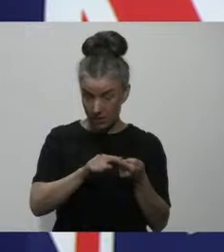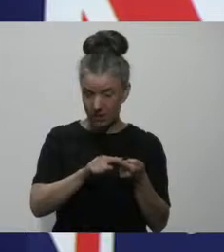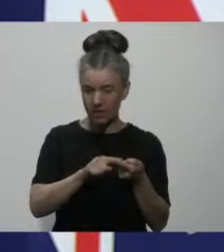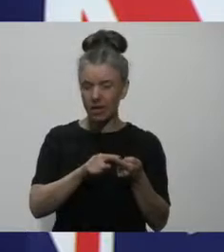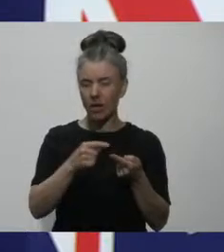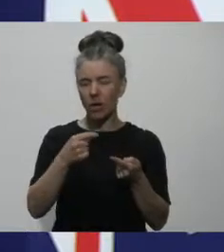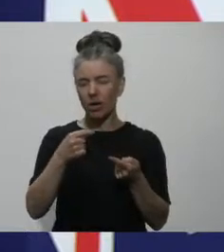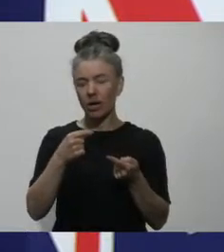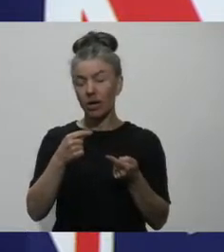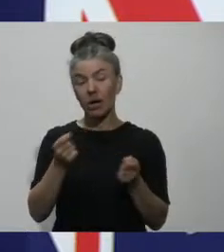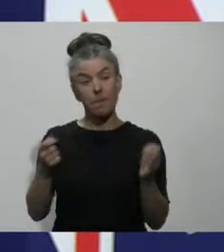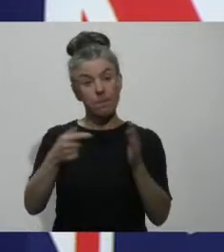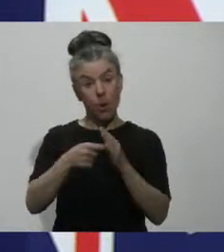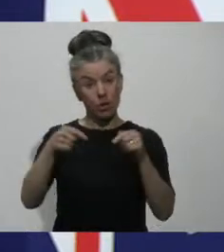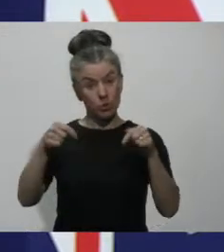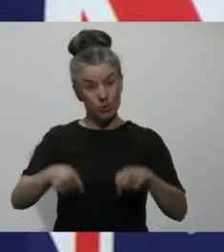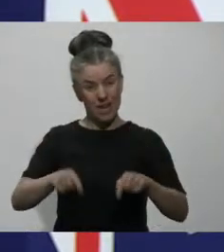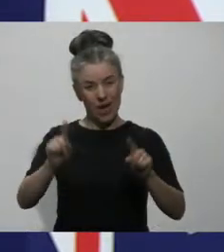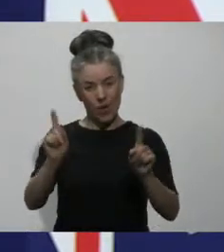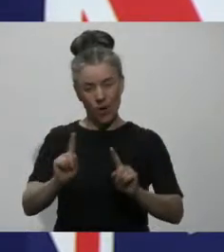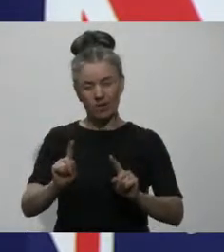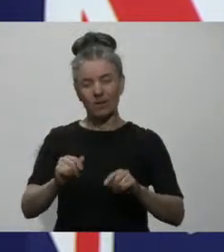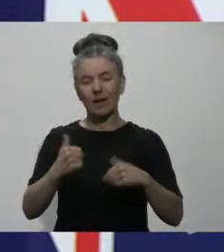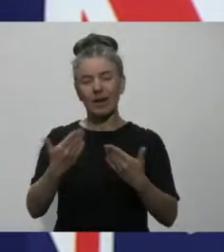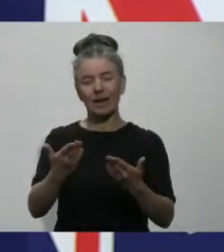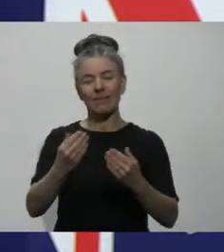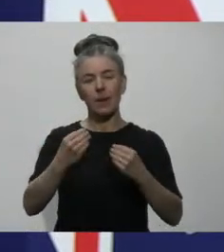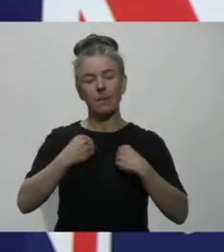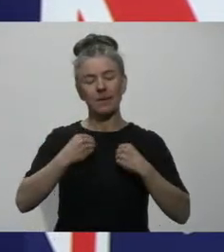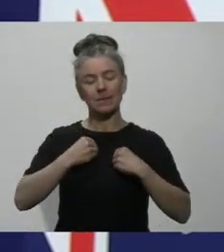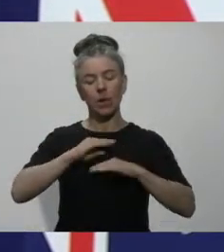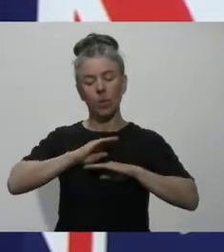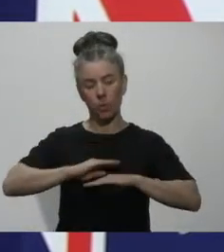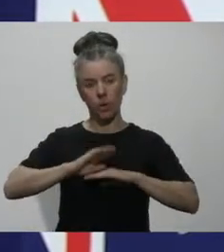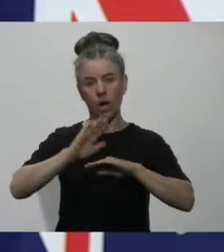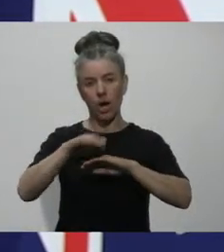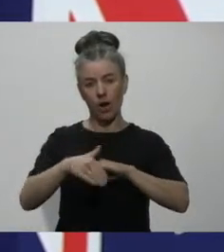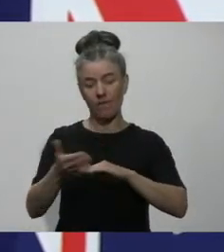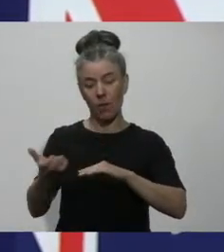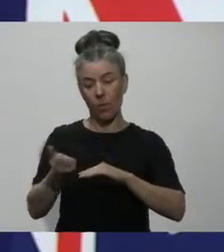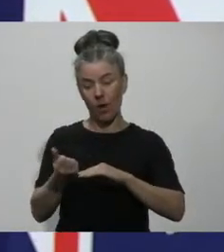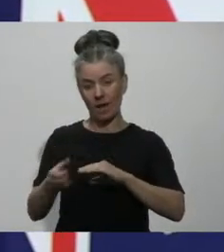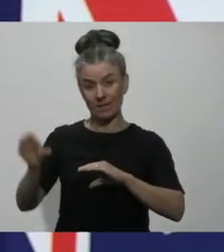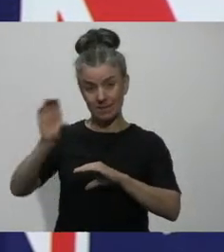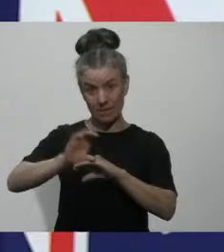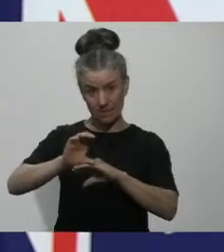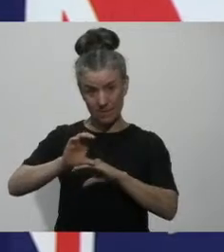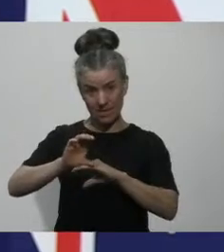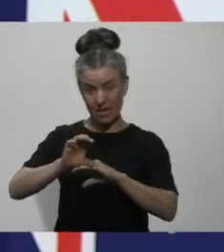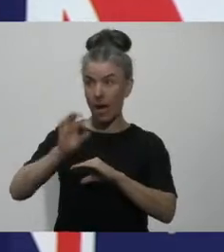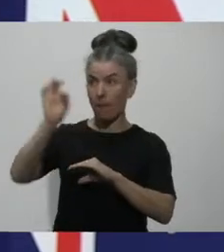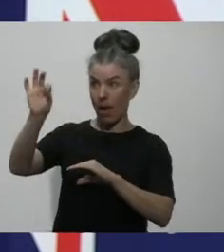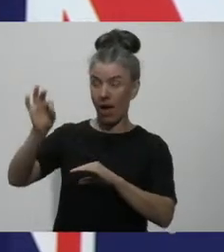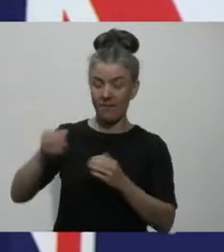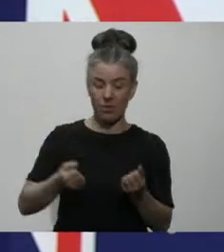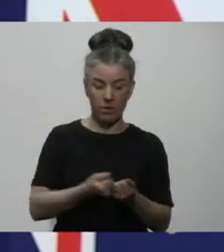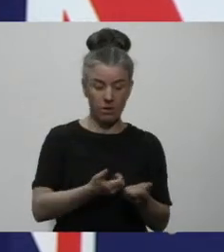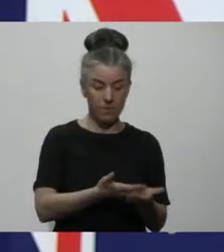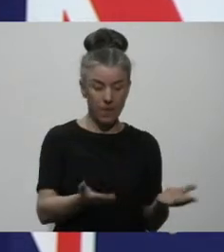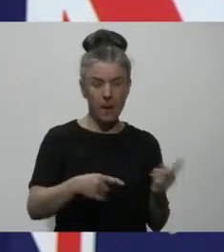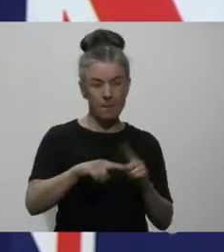very important today was to be able to give the confidence around the wage subsidy scheme, also the leave support scheme. We will and we